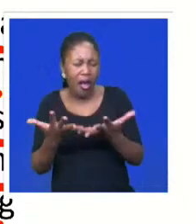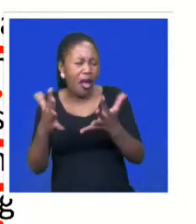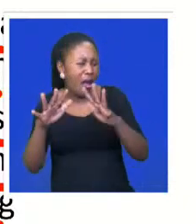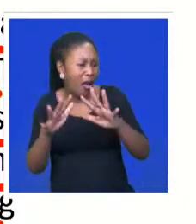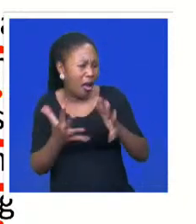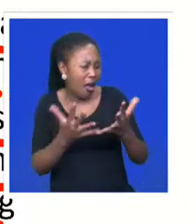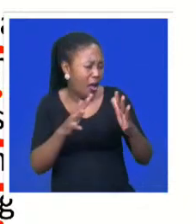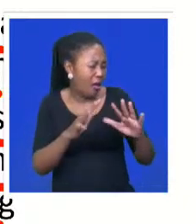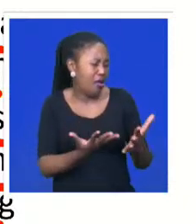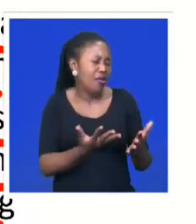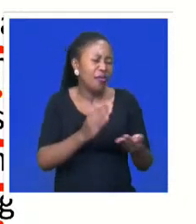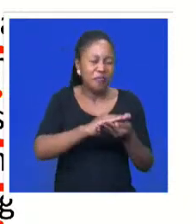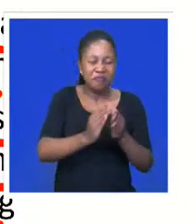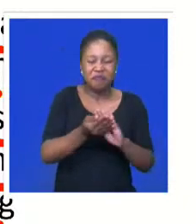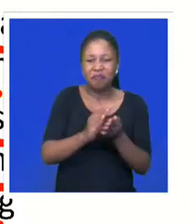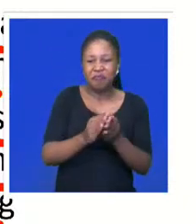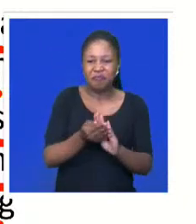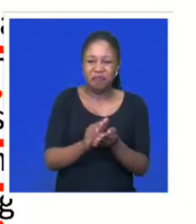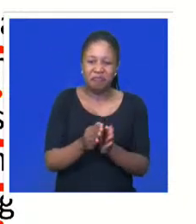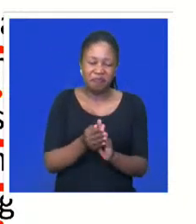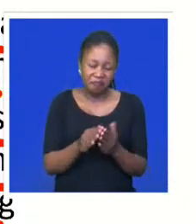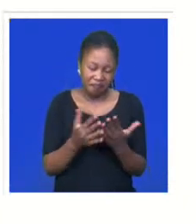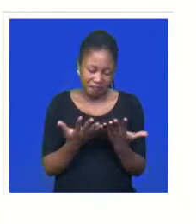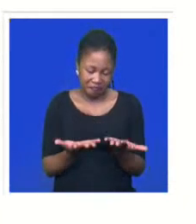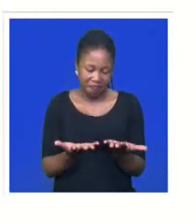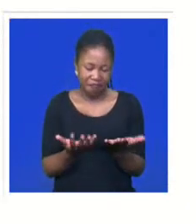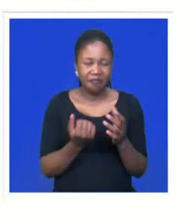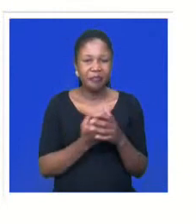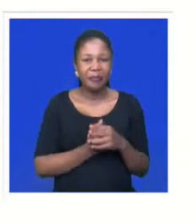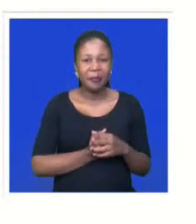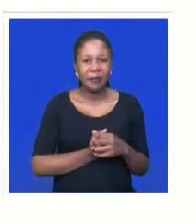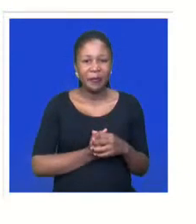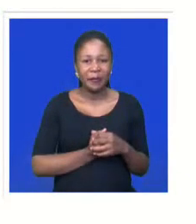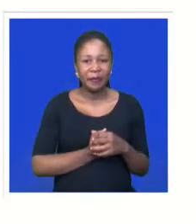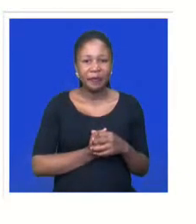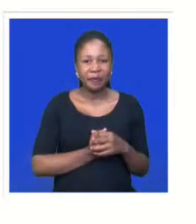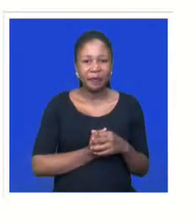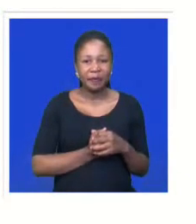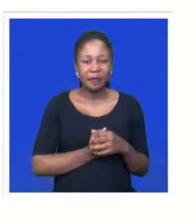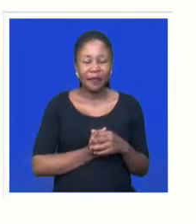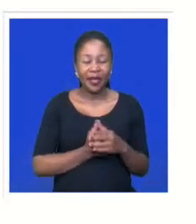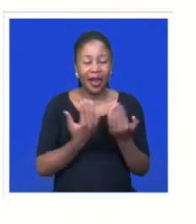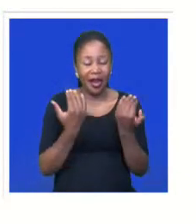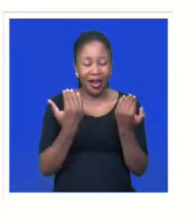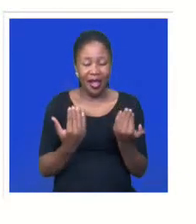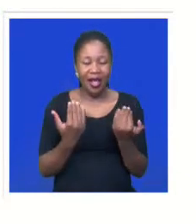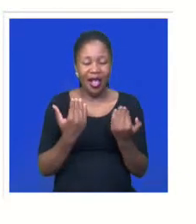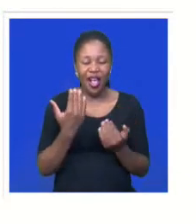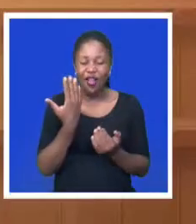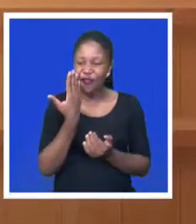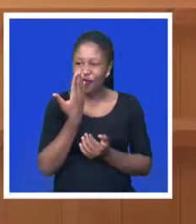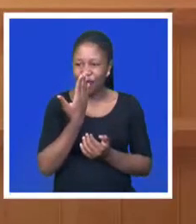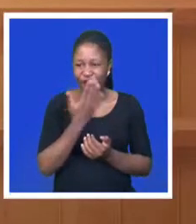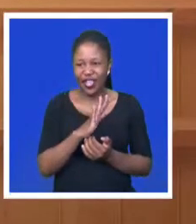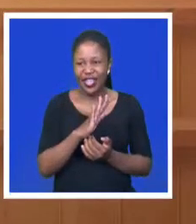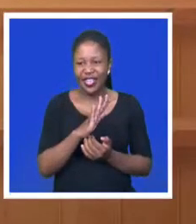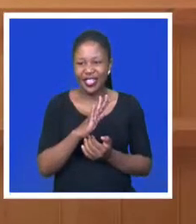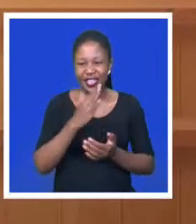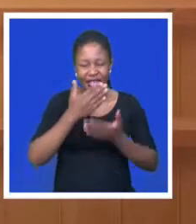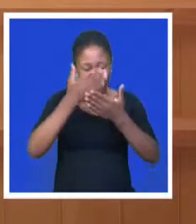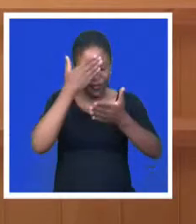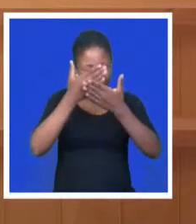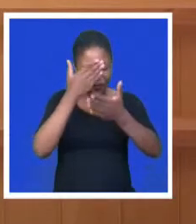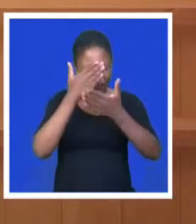Okay, dear Lena. Now, we've come to the end of our lesson. And in